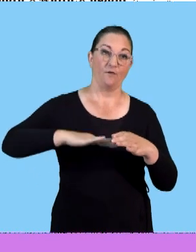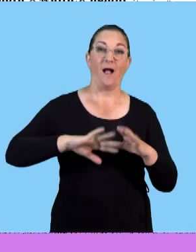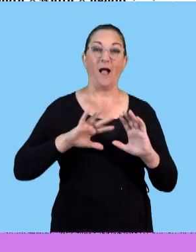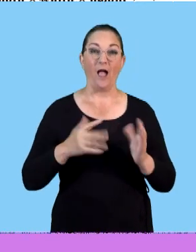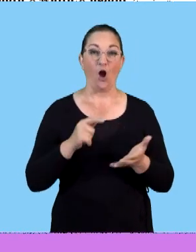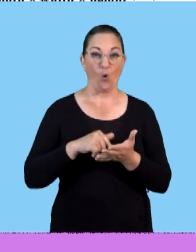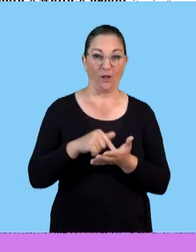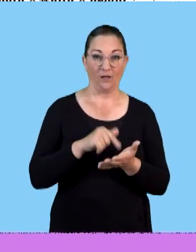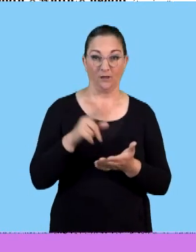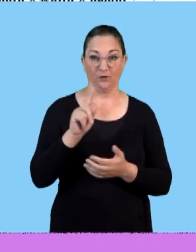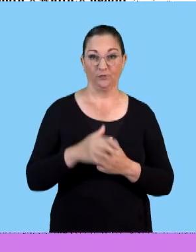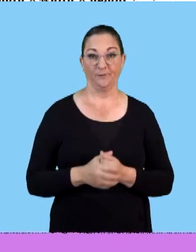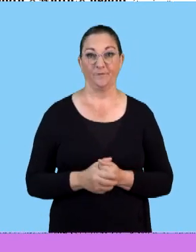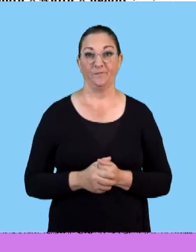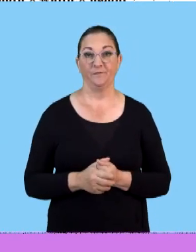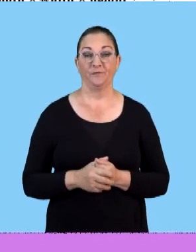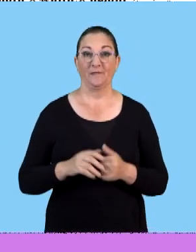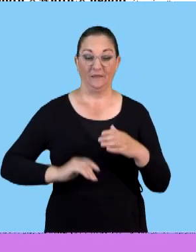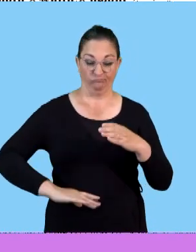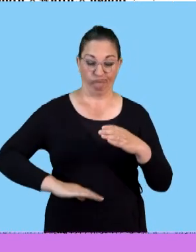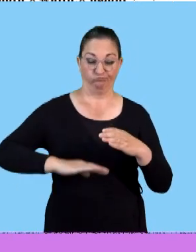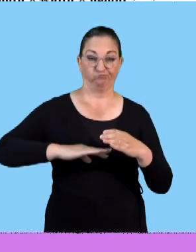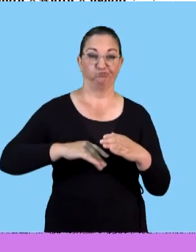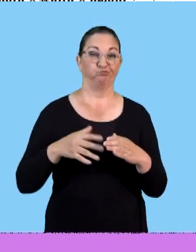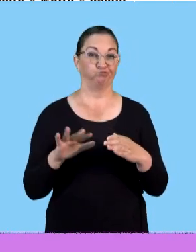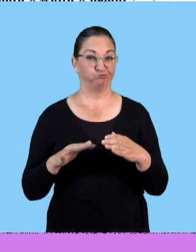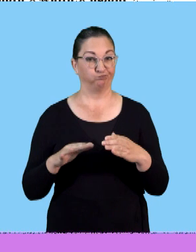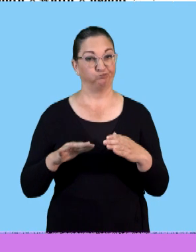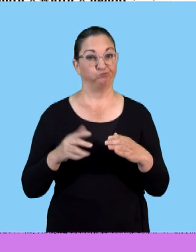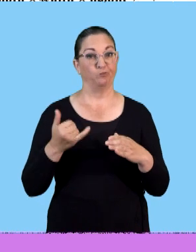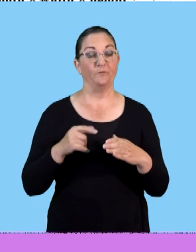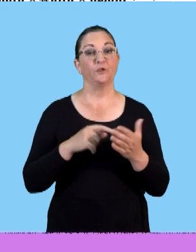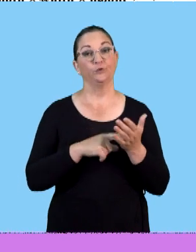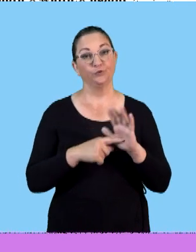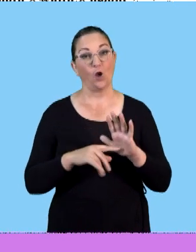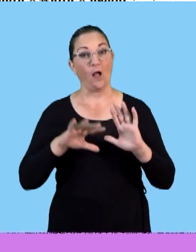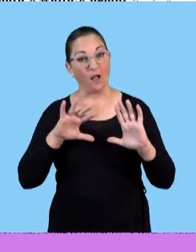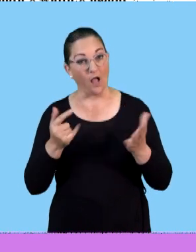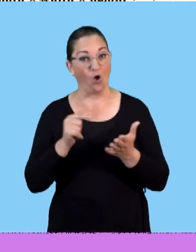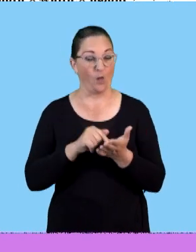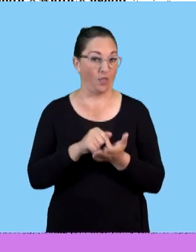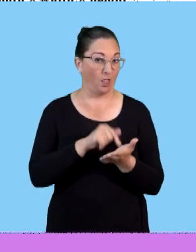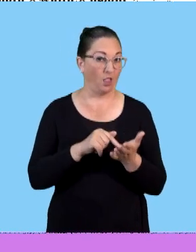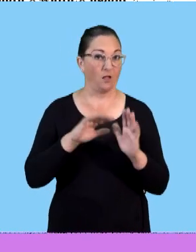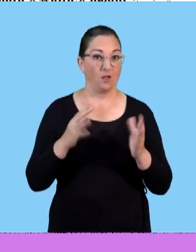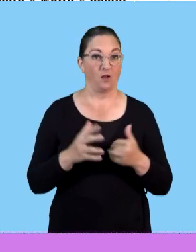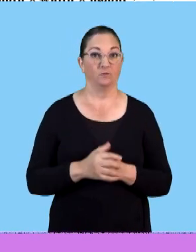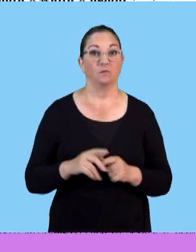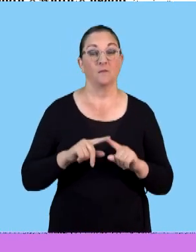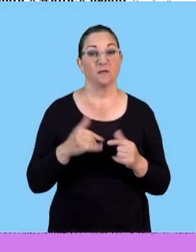right, was calculated. So what is the approximated inside volume? We need to show how this was